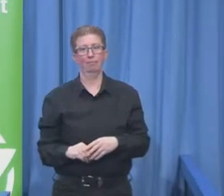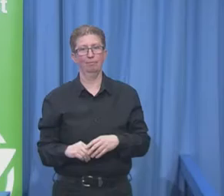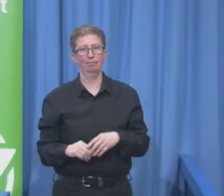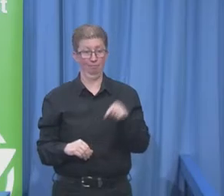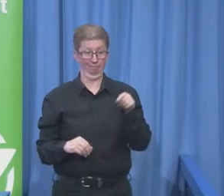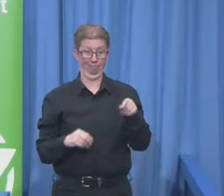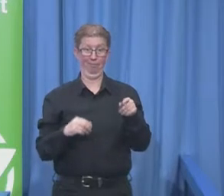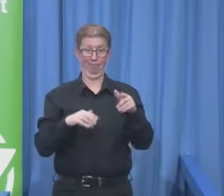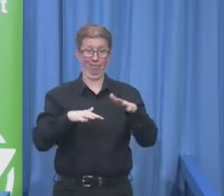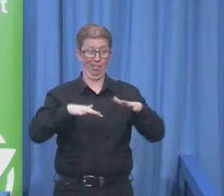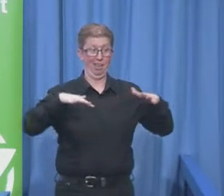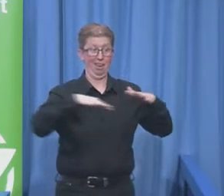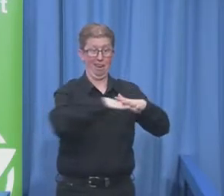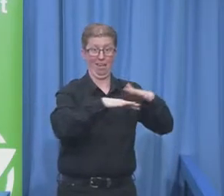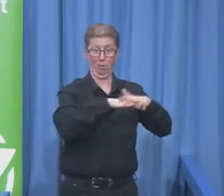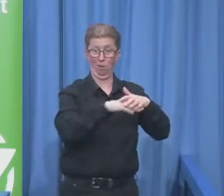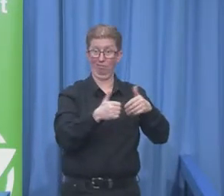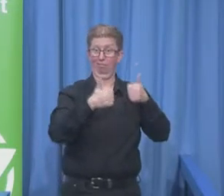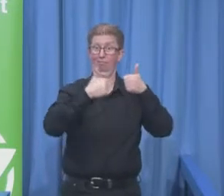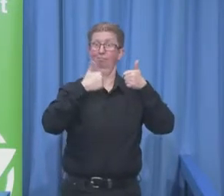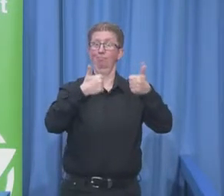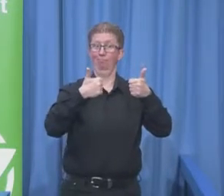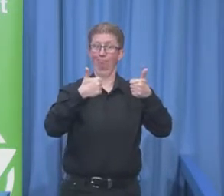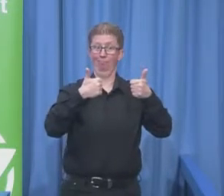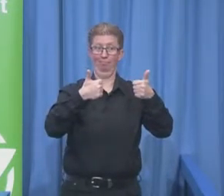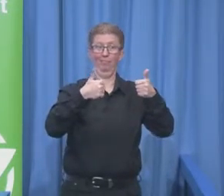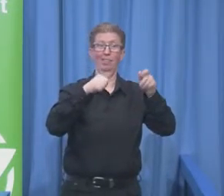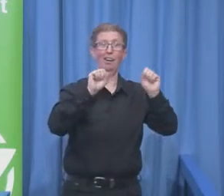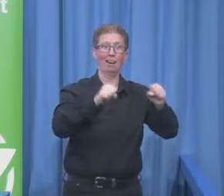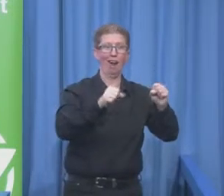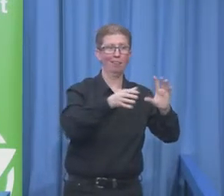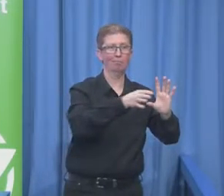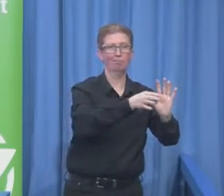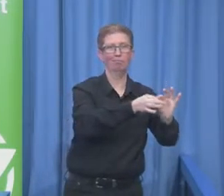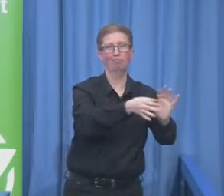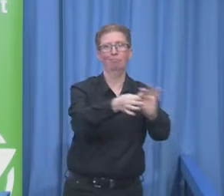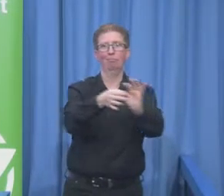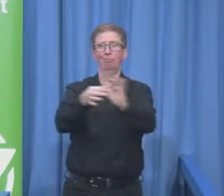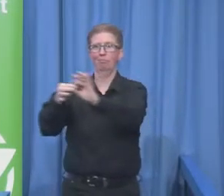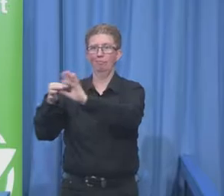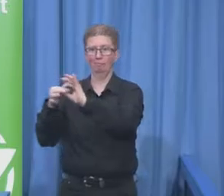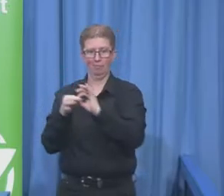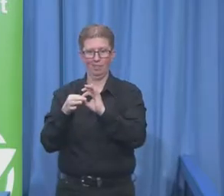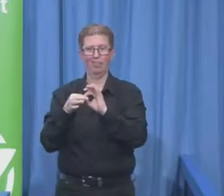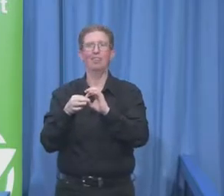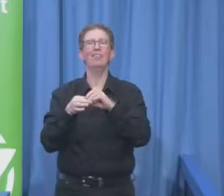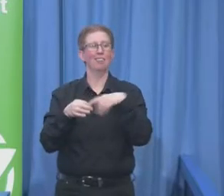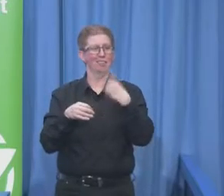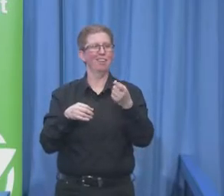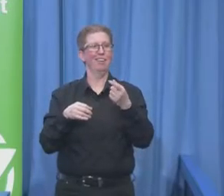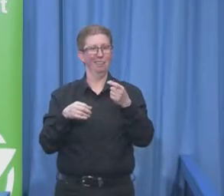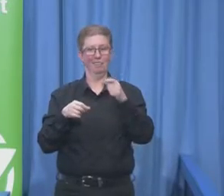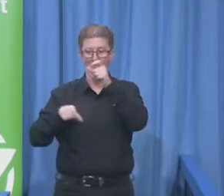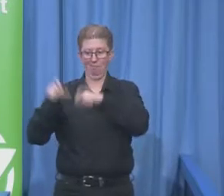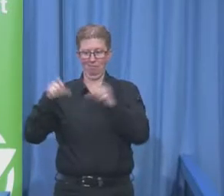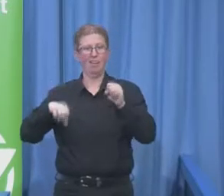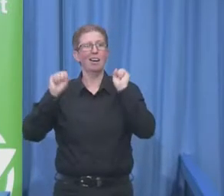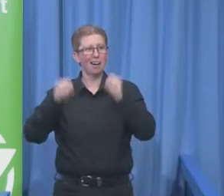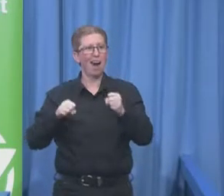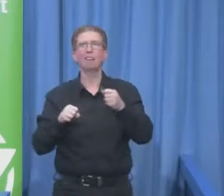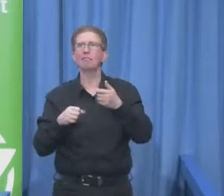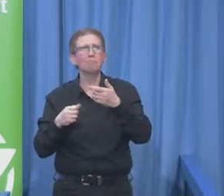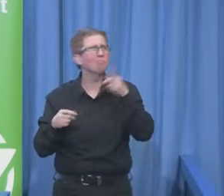network to find new jobs and so on. They also have to network with employers with the Chamber of Commerce, with the government, and with